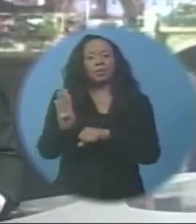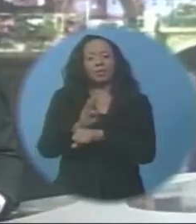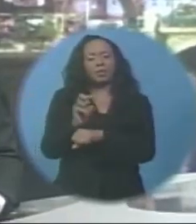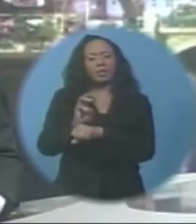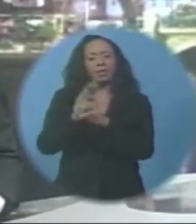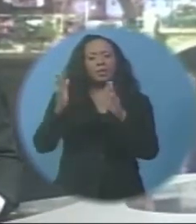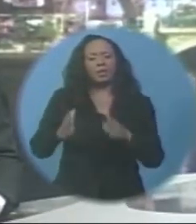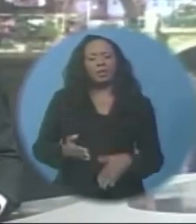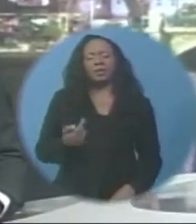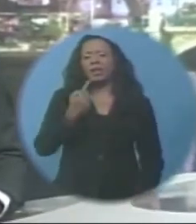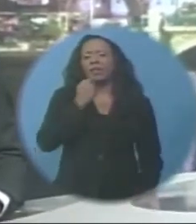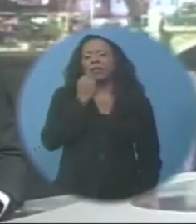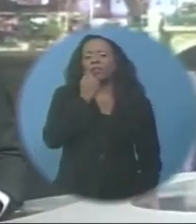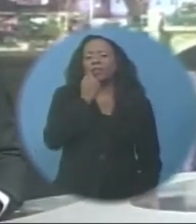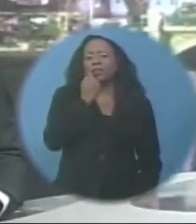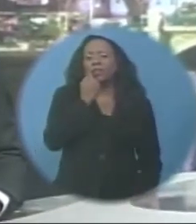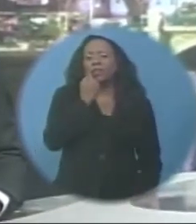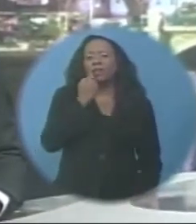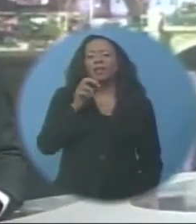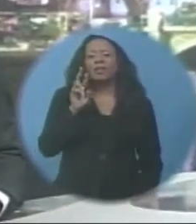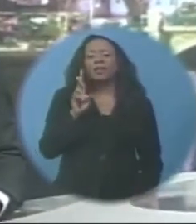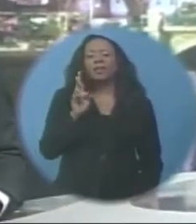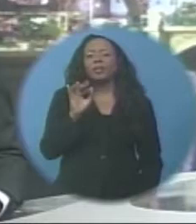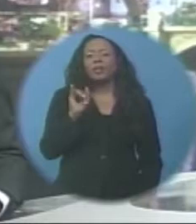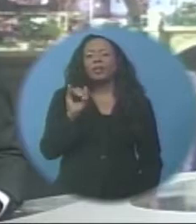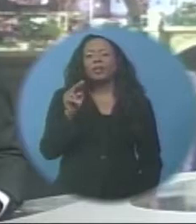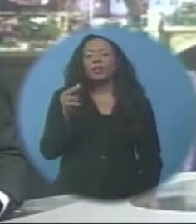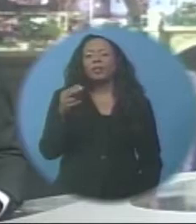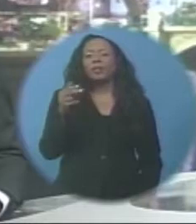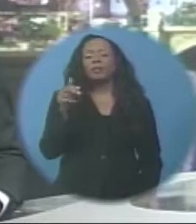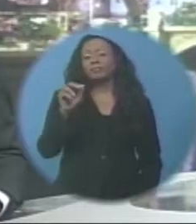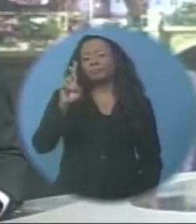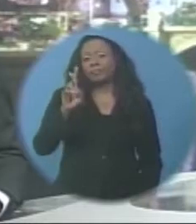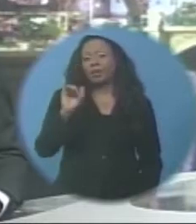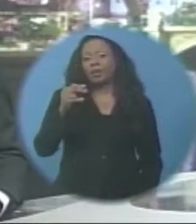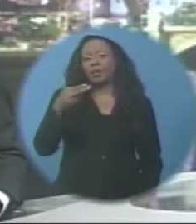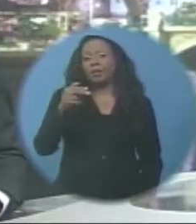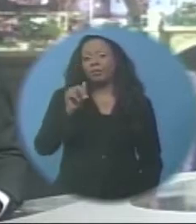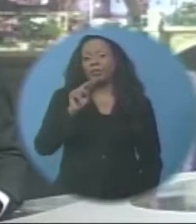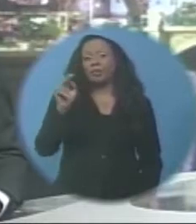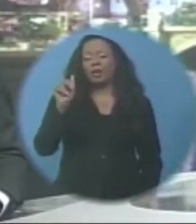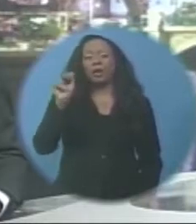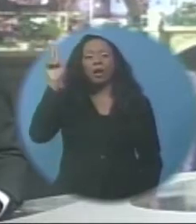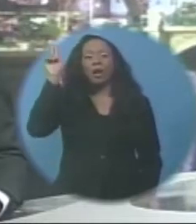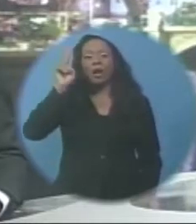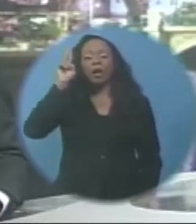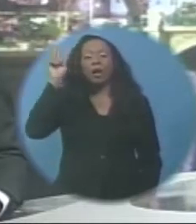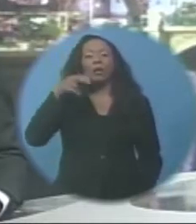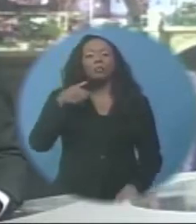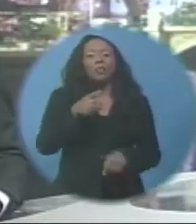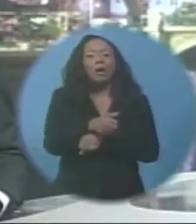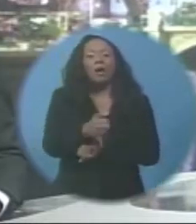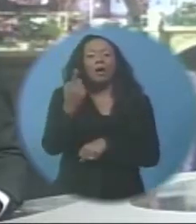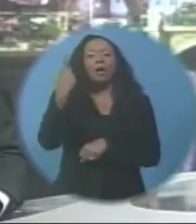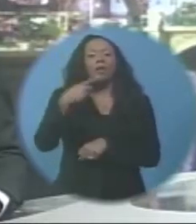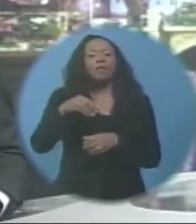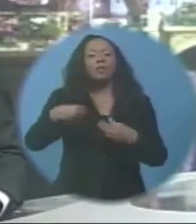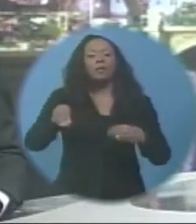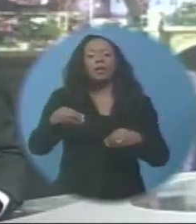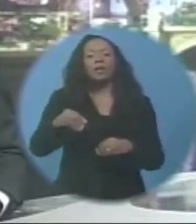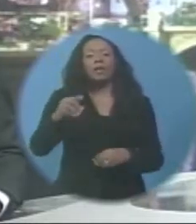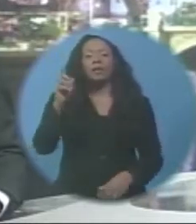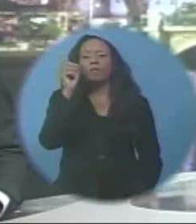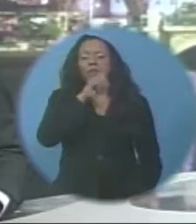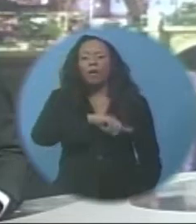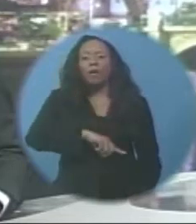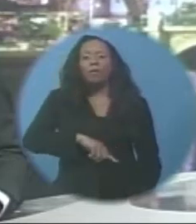a current case involving the uncle of Barbadian superstar Rihanna, Leroy Brathwaite, who is charged with offering for sale fake Fenty Puma